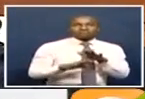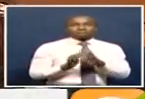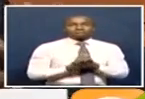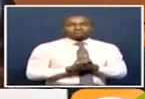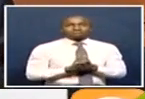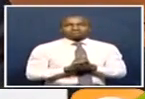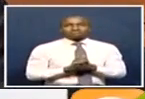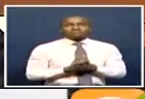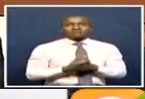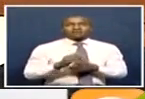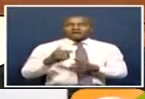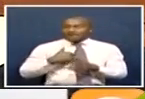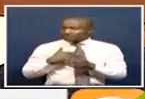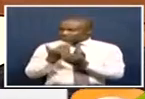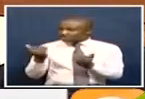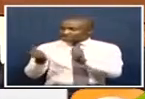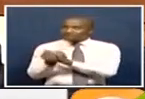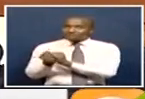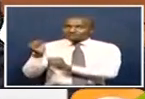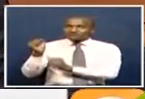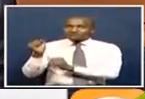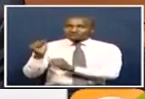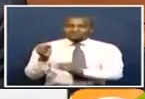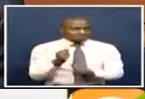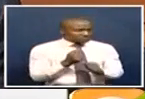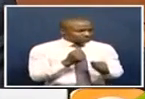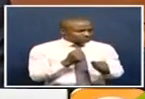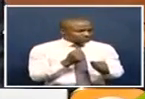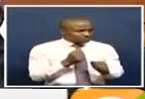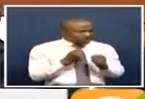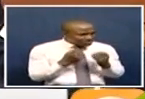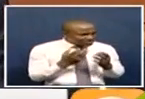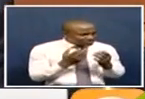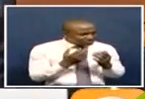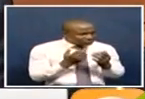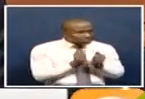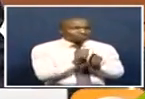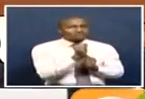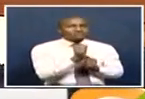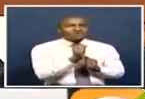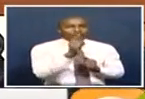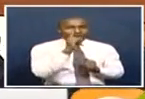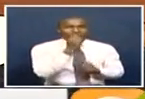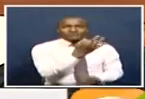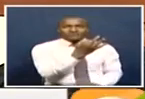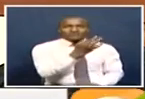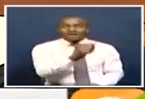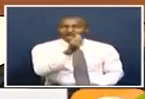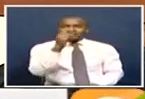I have 15 children. How many? 15 children. I have 3 homes and several other